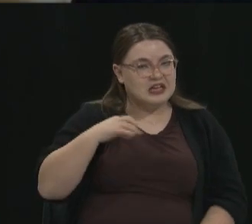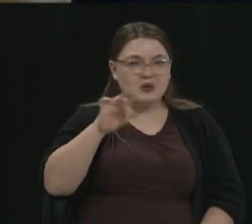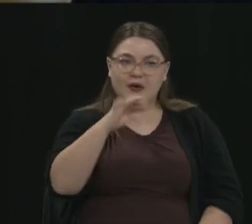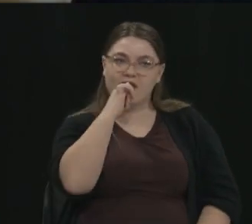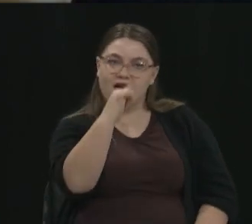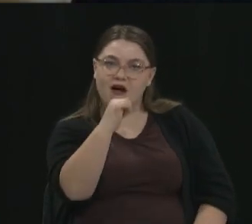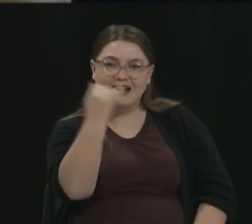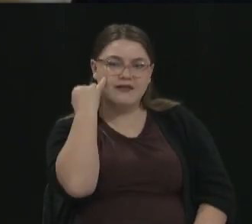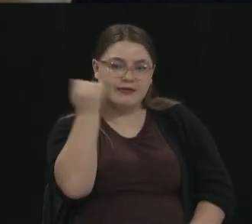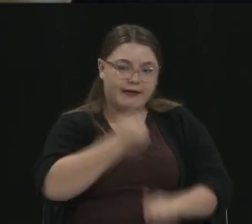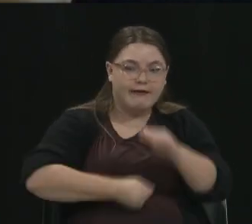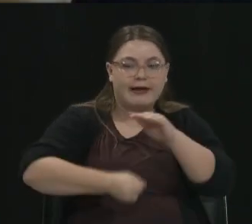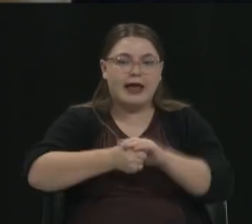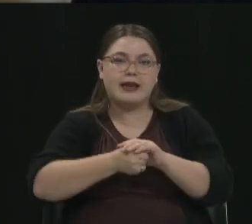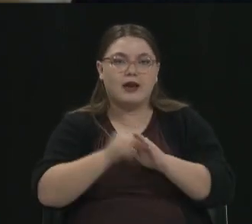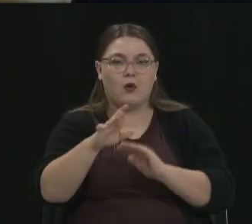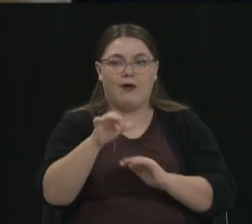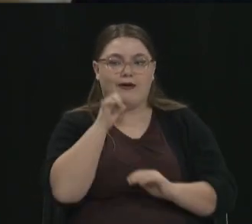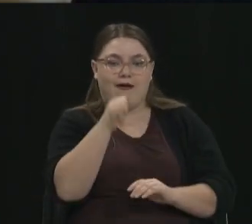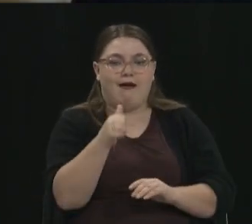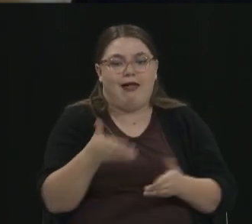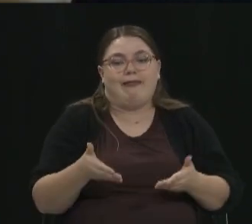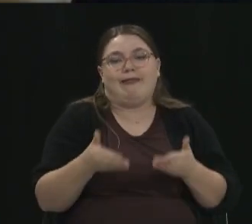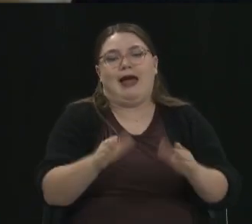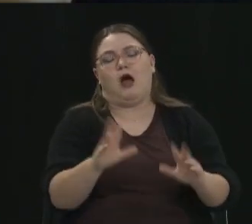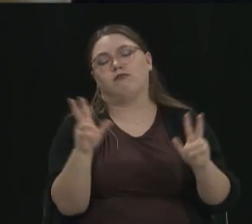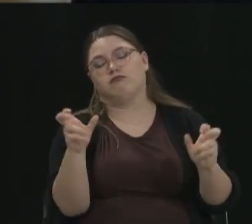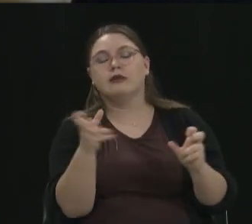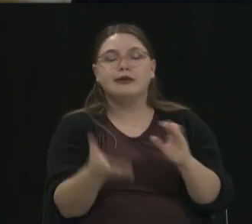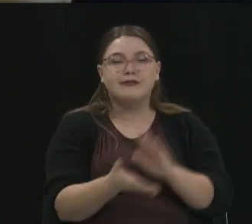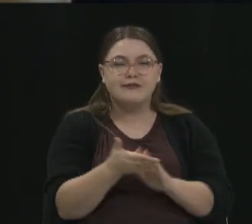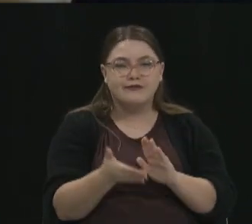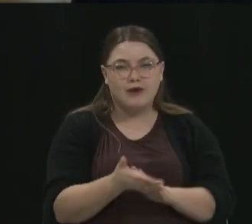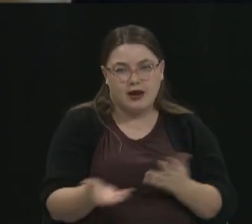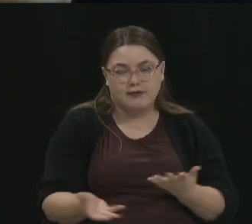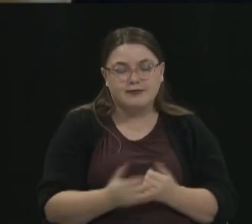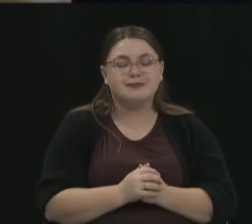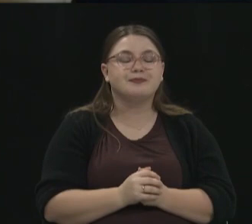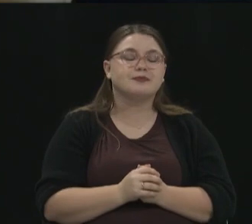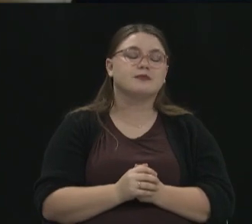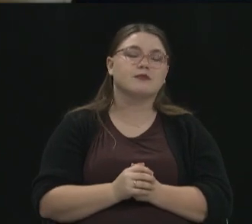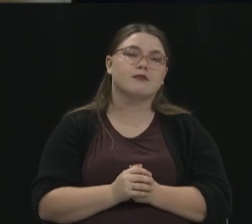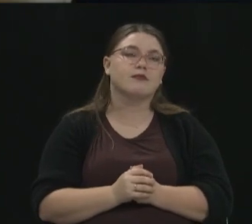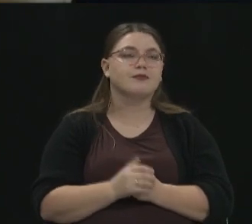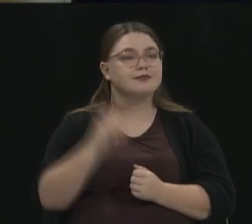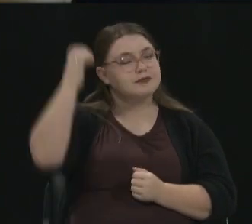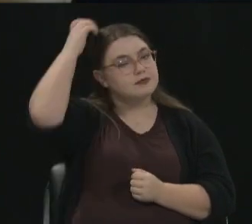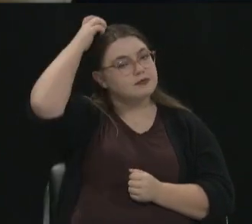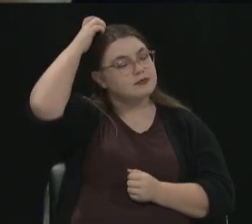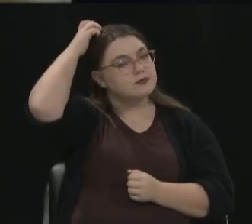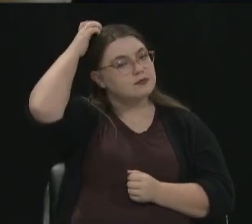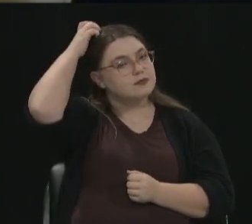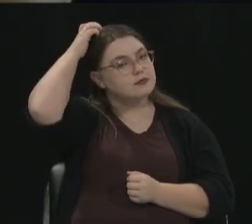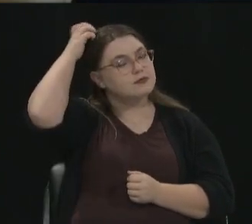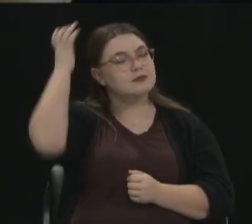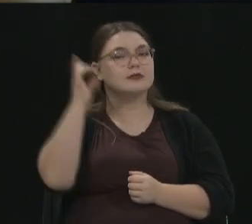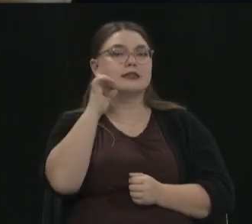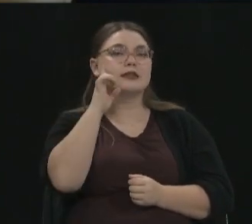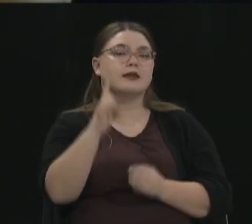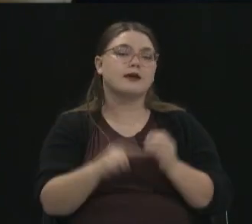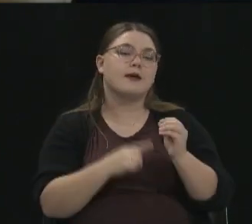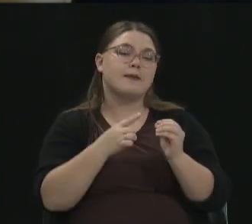about representation and having representatives who have a broader notion